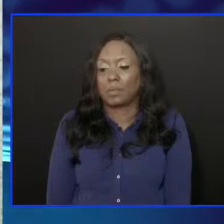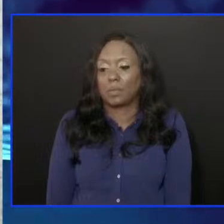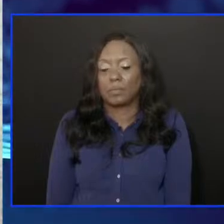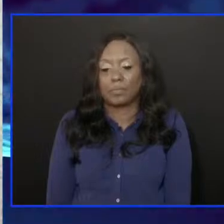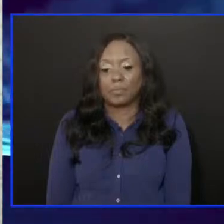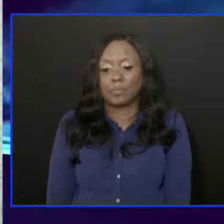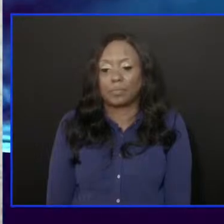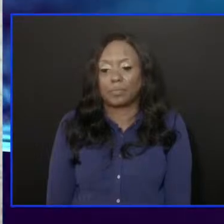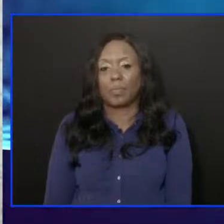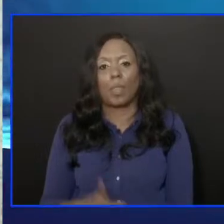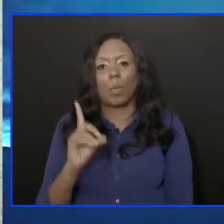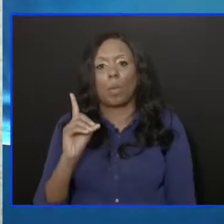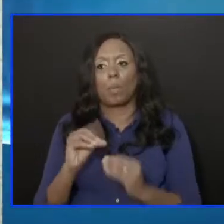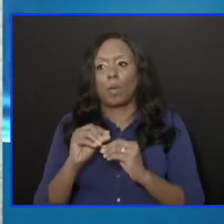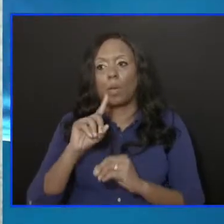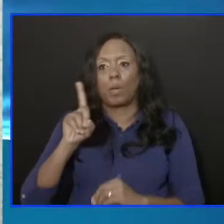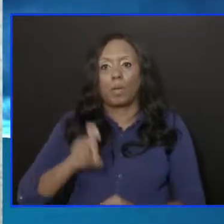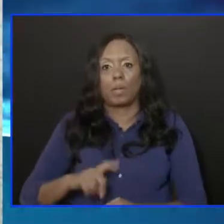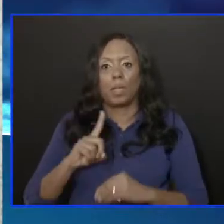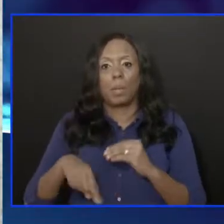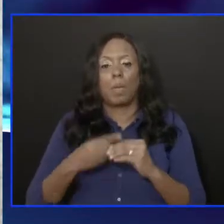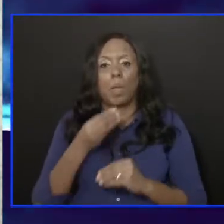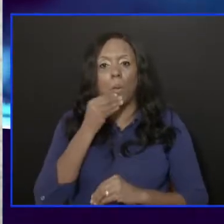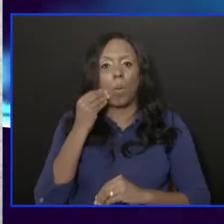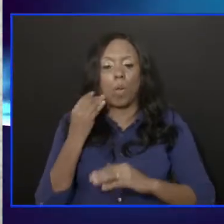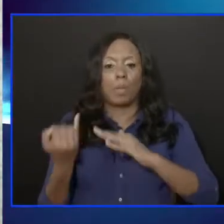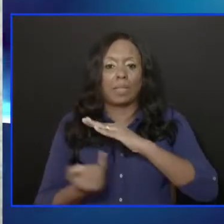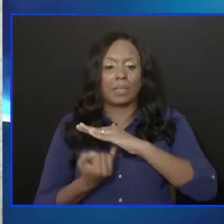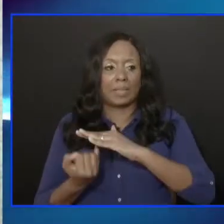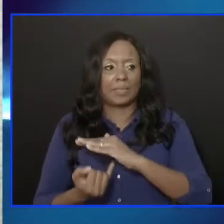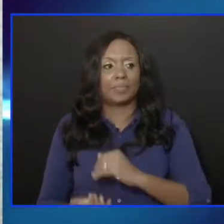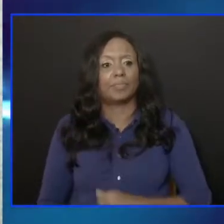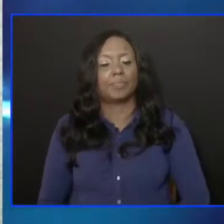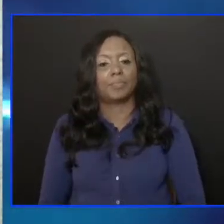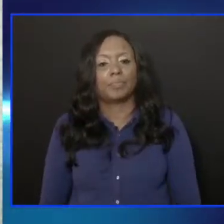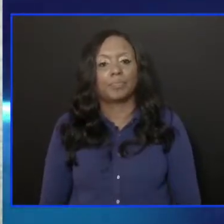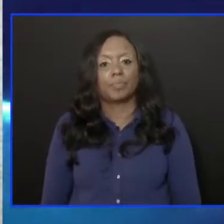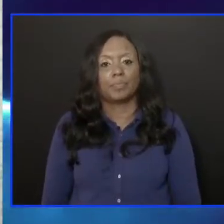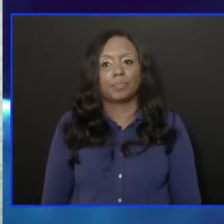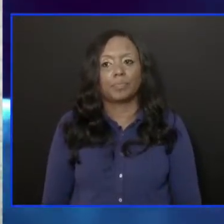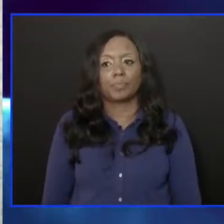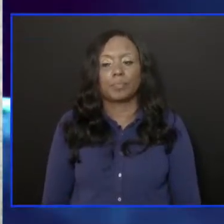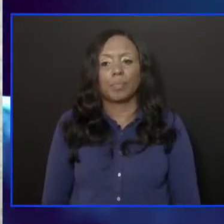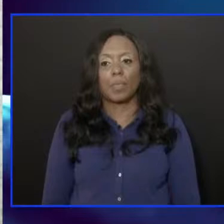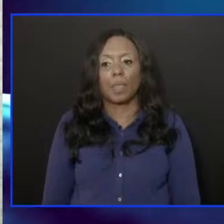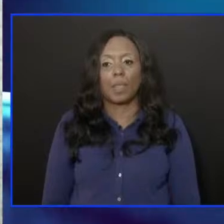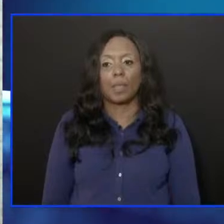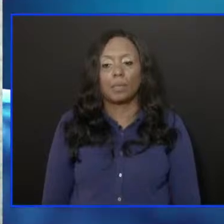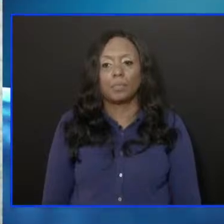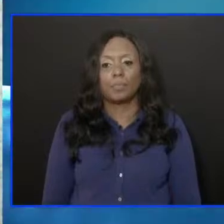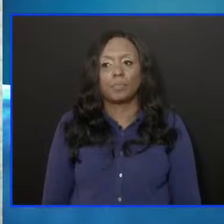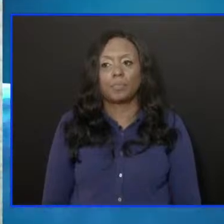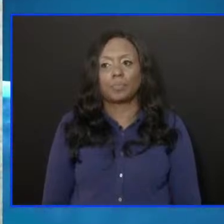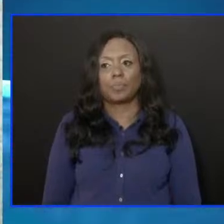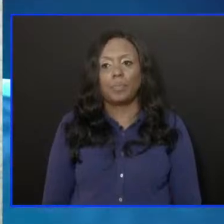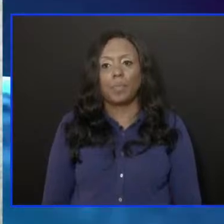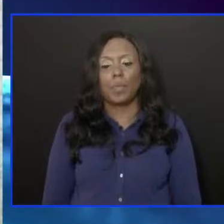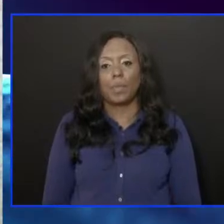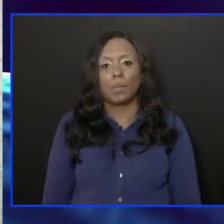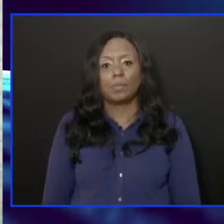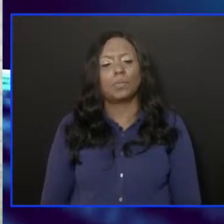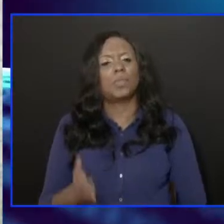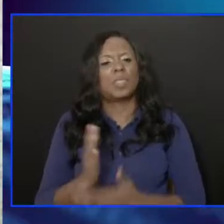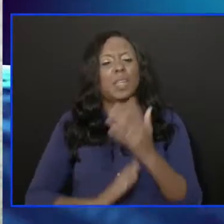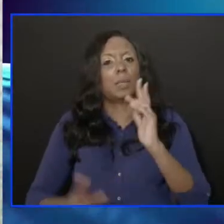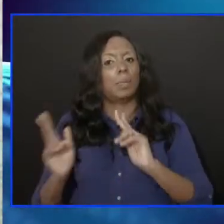relation to home isolation. I know we had heard from the health officials that they were getting some problems with people who were reluctant to leave